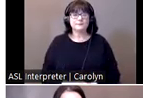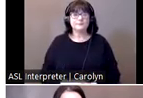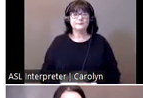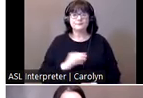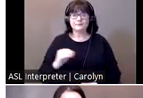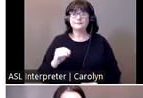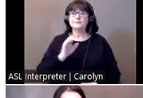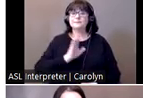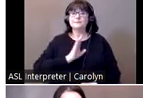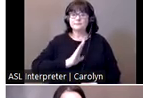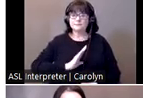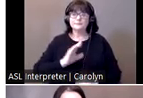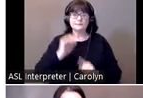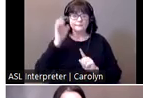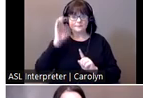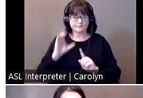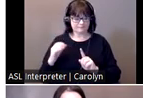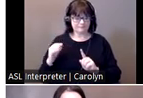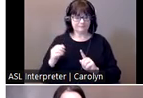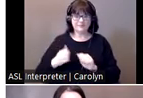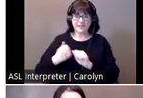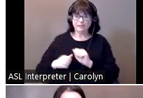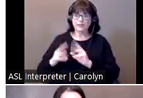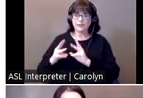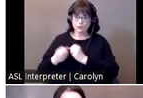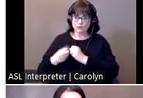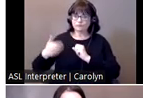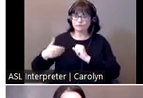and Carolyn have been interpreting through all of our pop-up PD, which is wonderful.